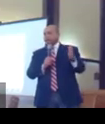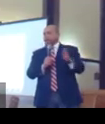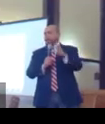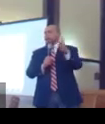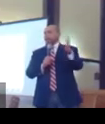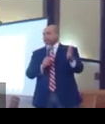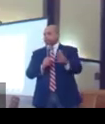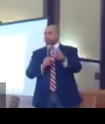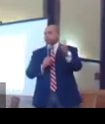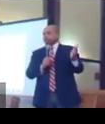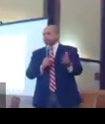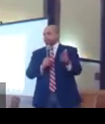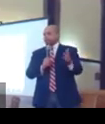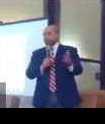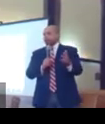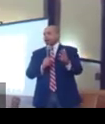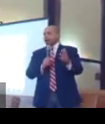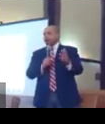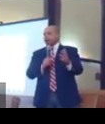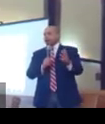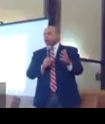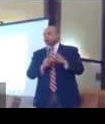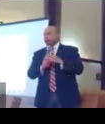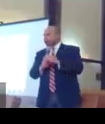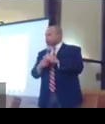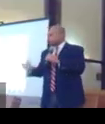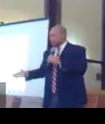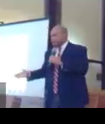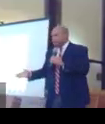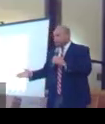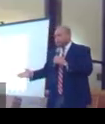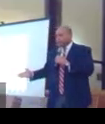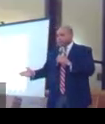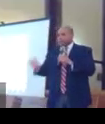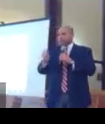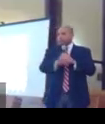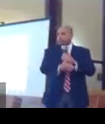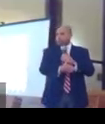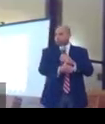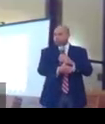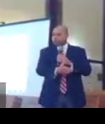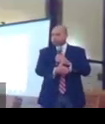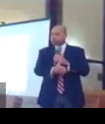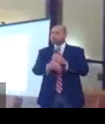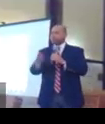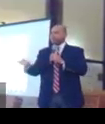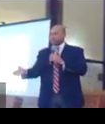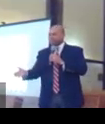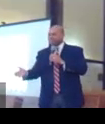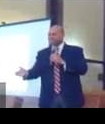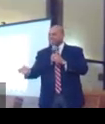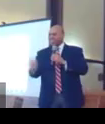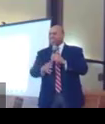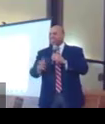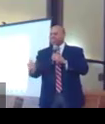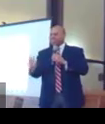city had to act and recommendations approved. But this plan, has it, and we put that plan also talks